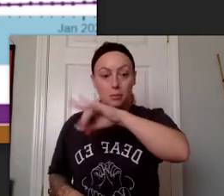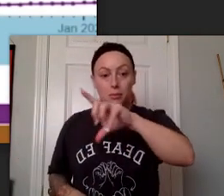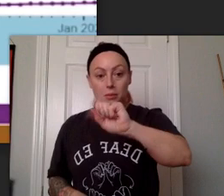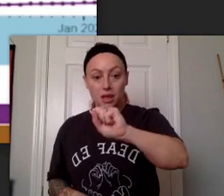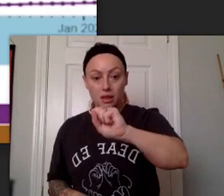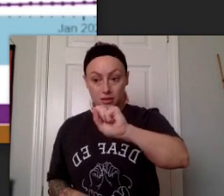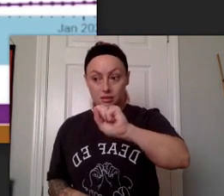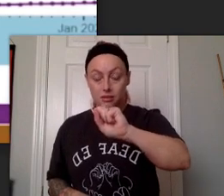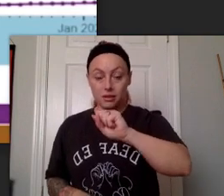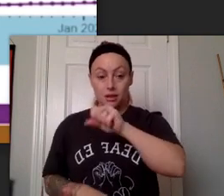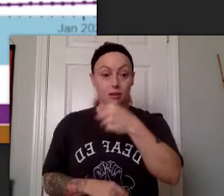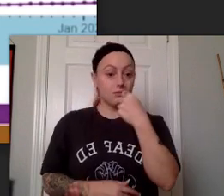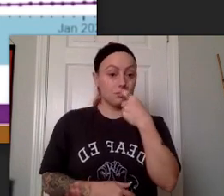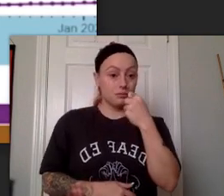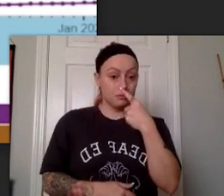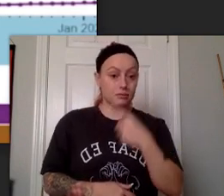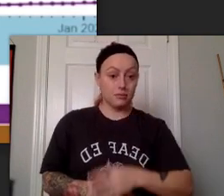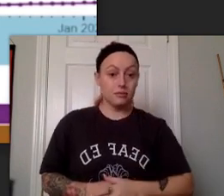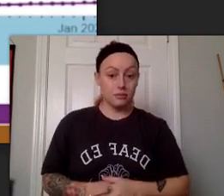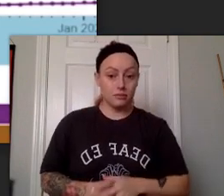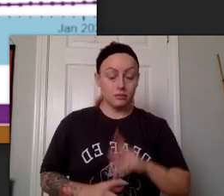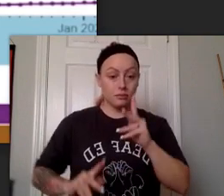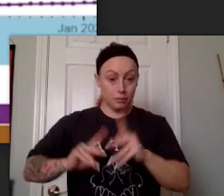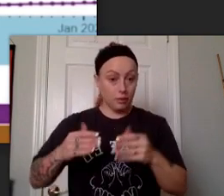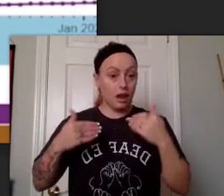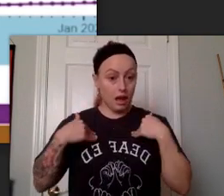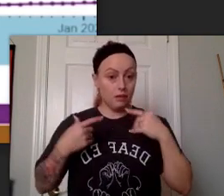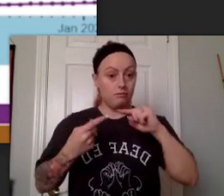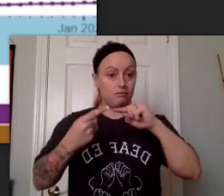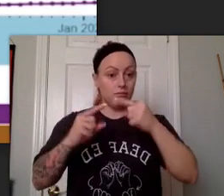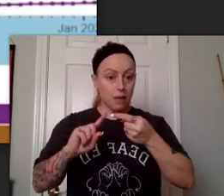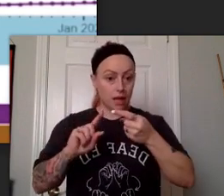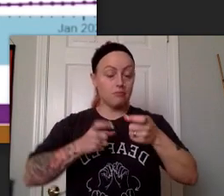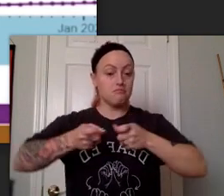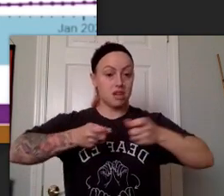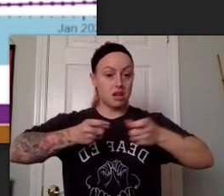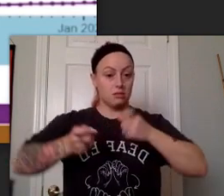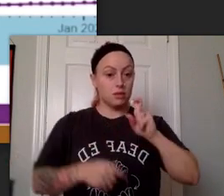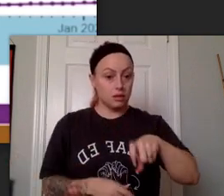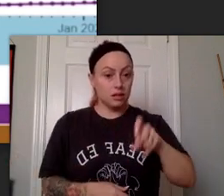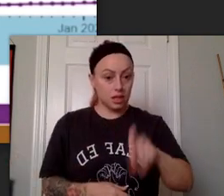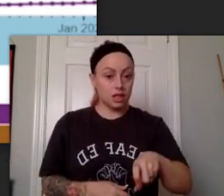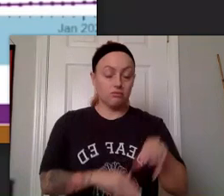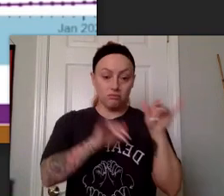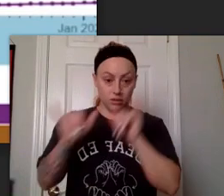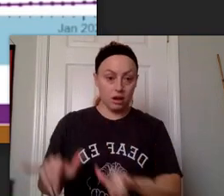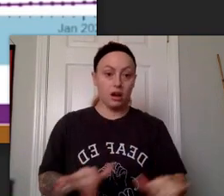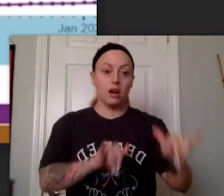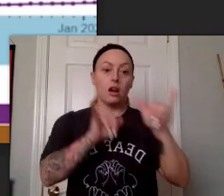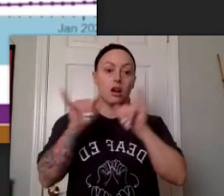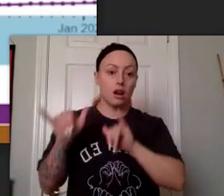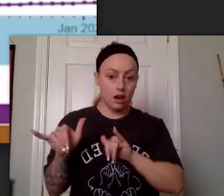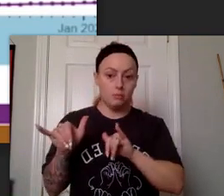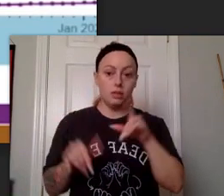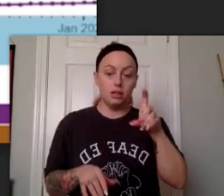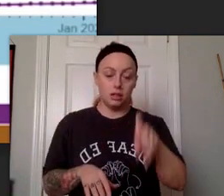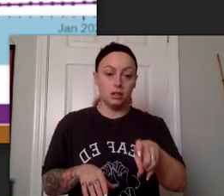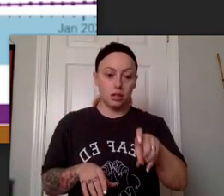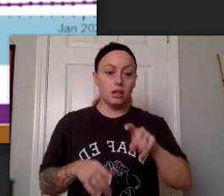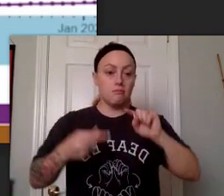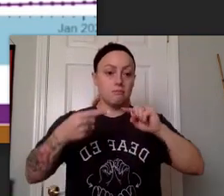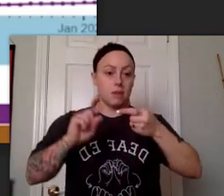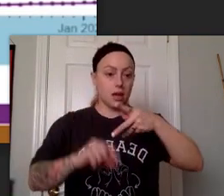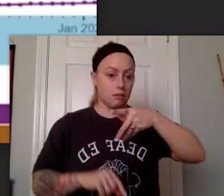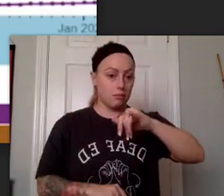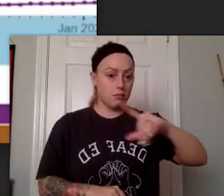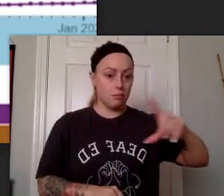are fentanyl. People have very real pain management needs. That's a very common thing in our society for people to get pain pills off the